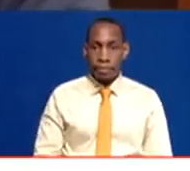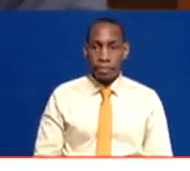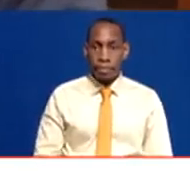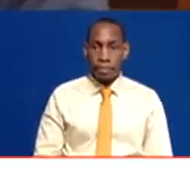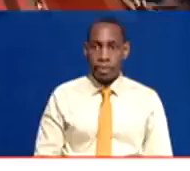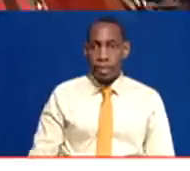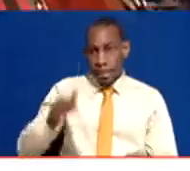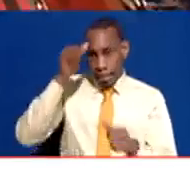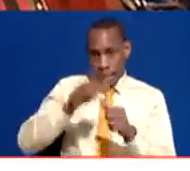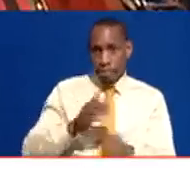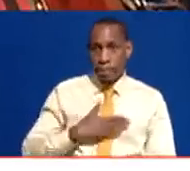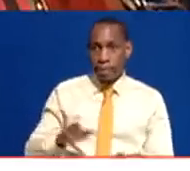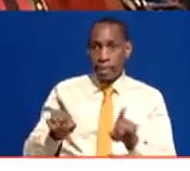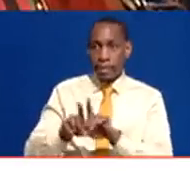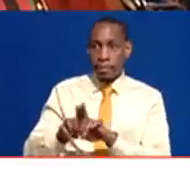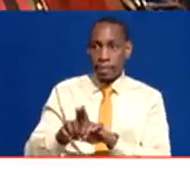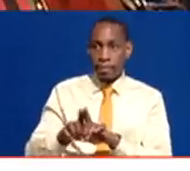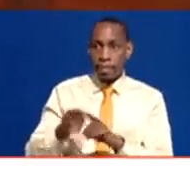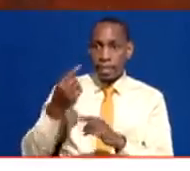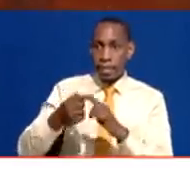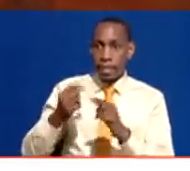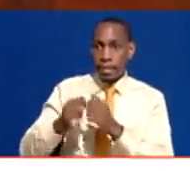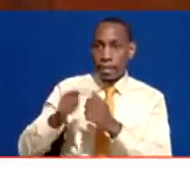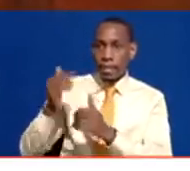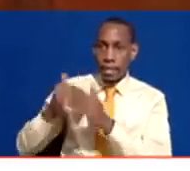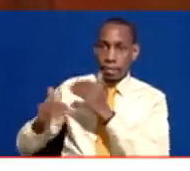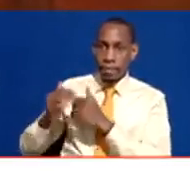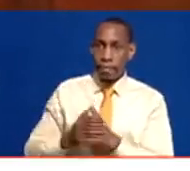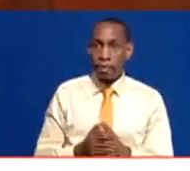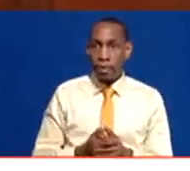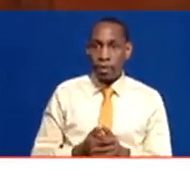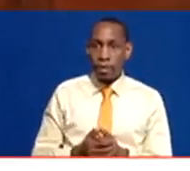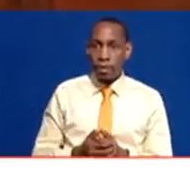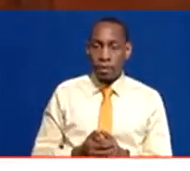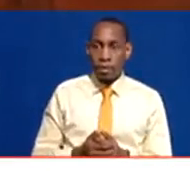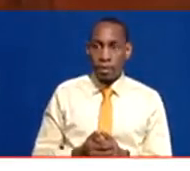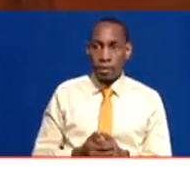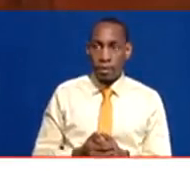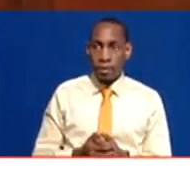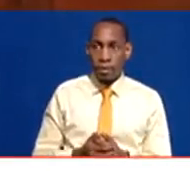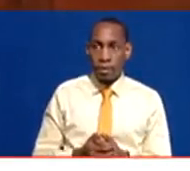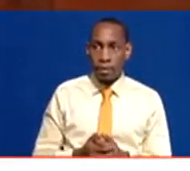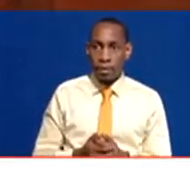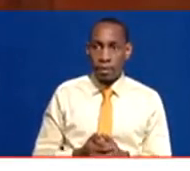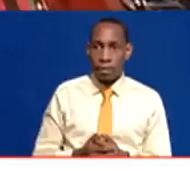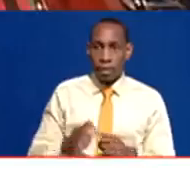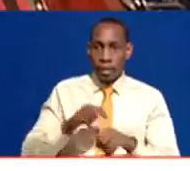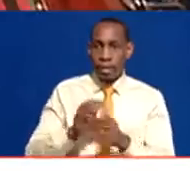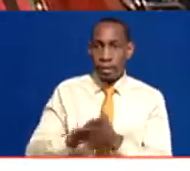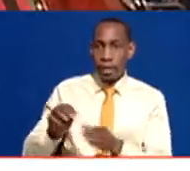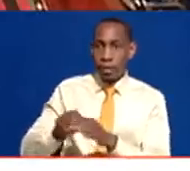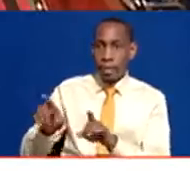This reminds me exactly 15 years ago when, in this parliament, where you also a member at the